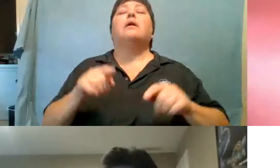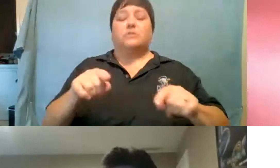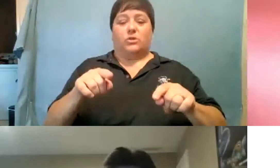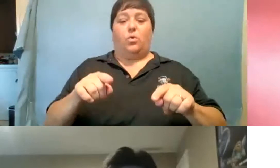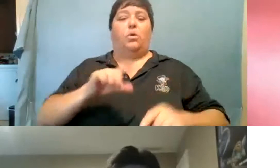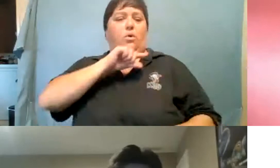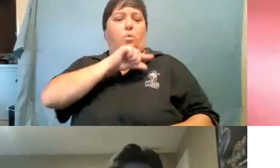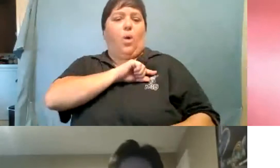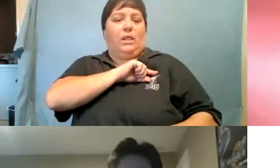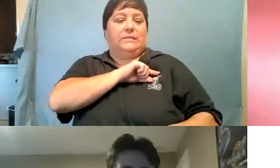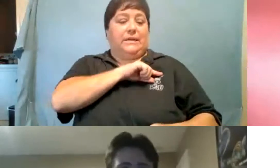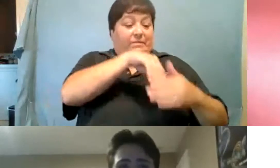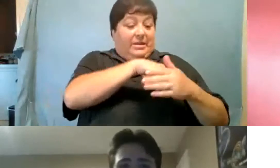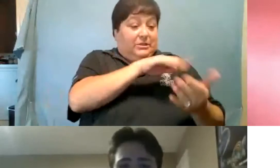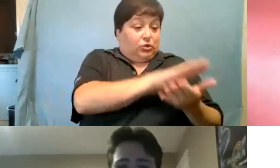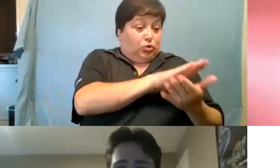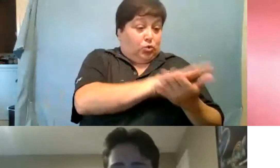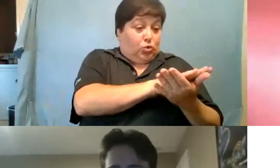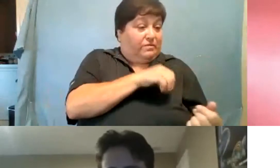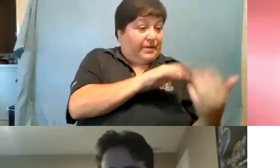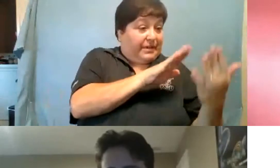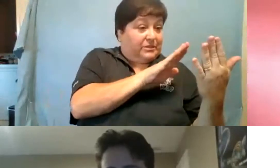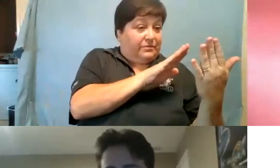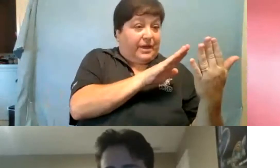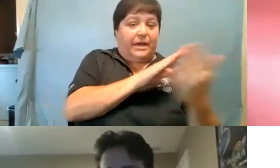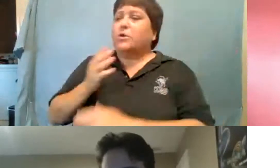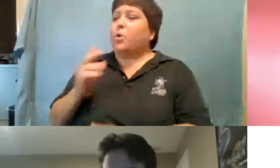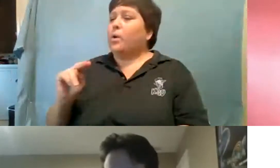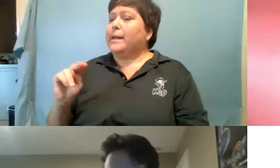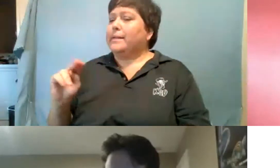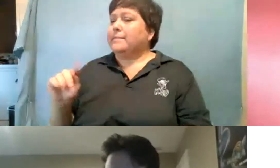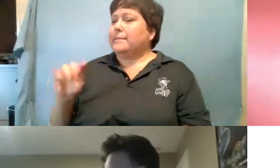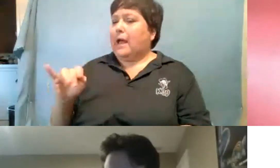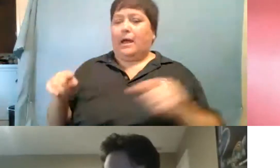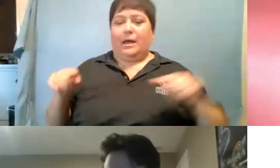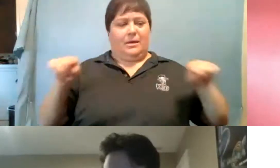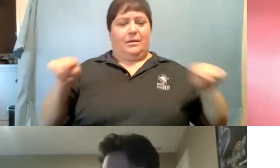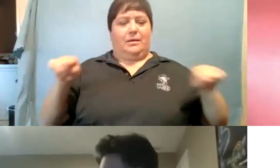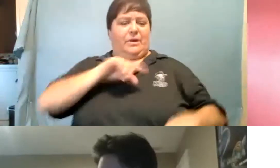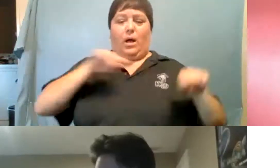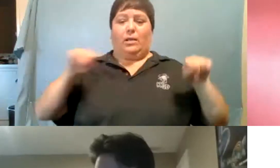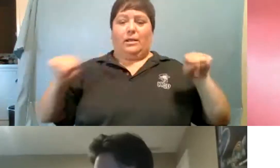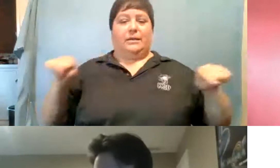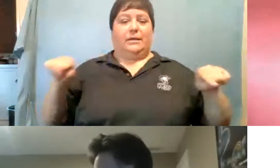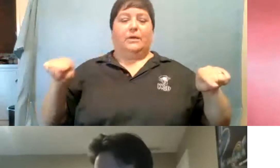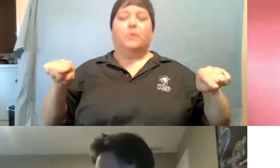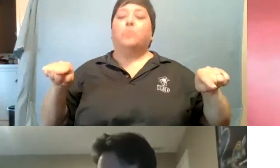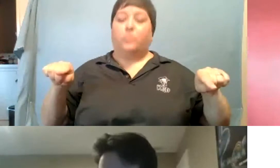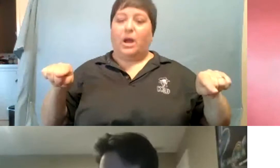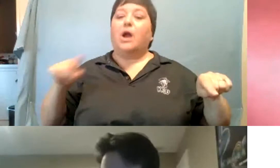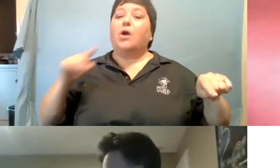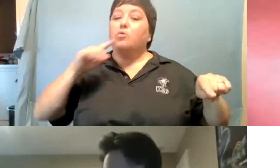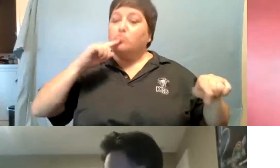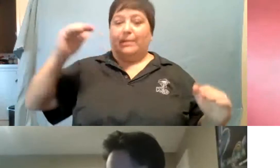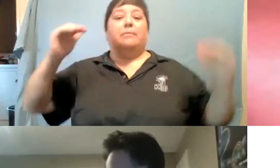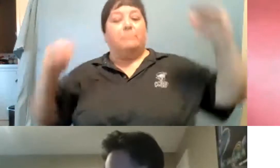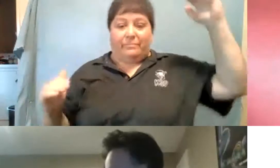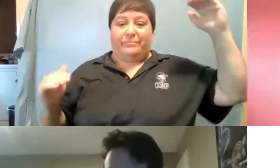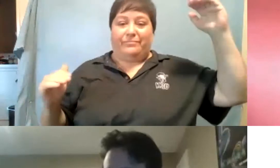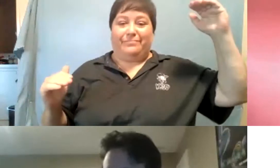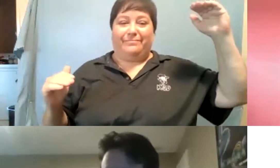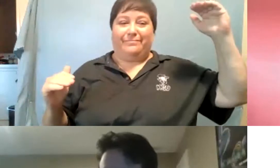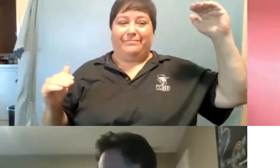versus through the NTI. And it creates a contrast between demographics and socioeconomic